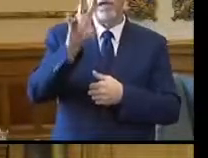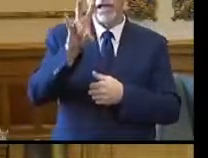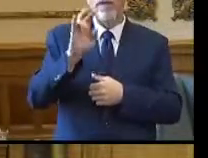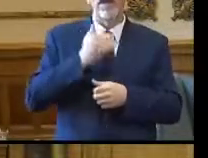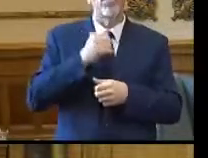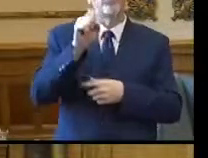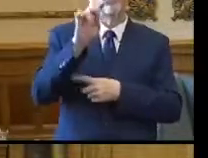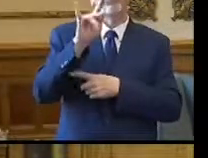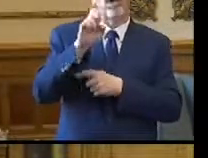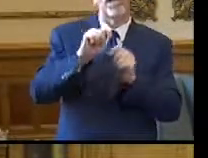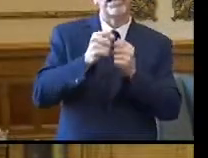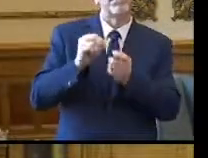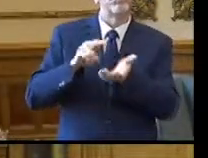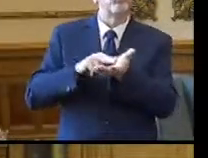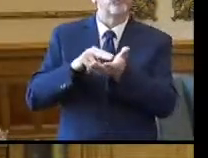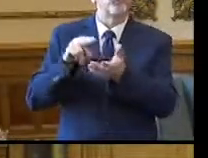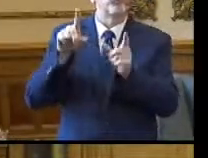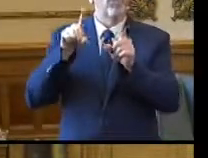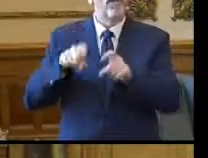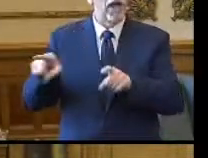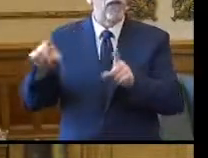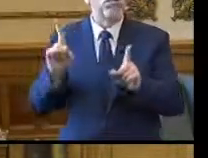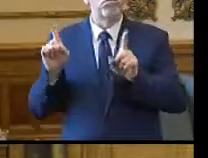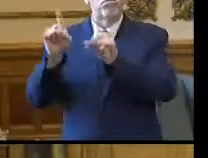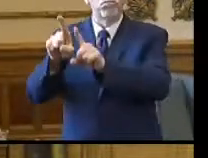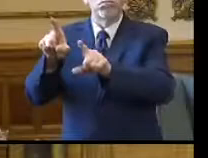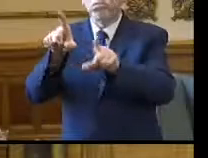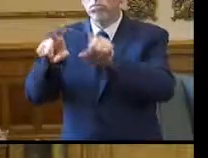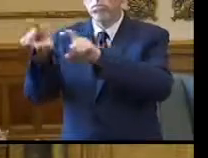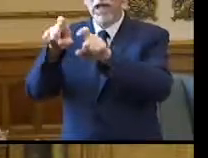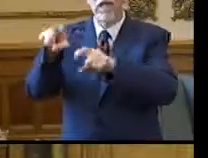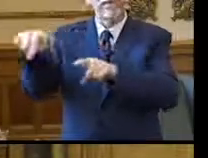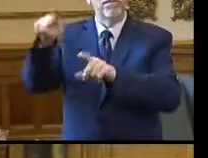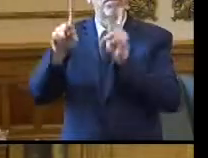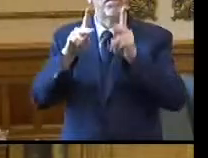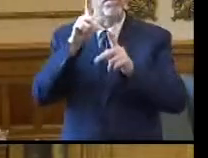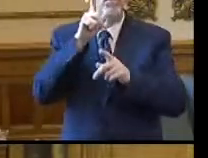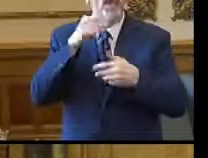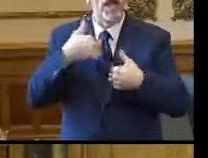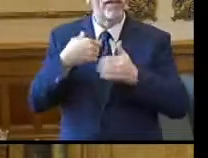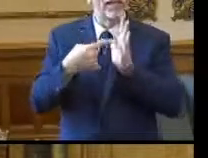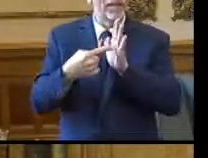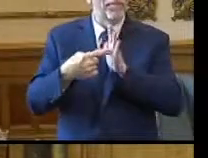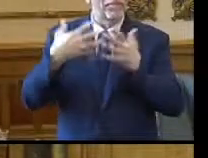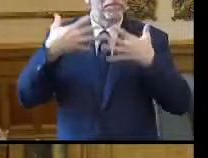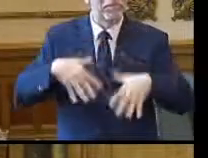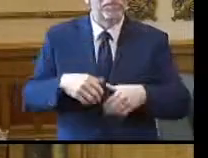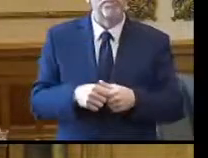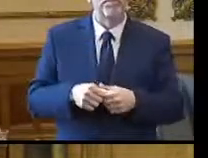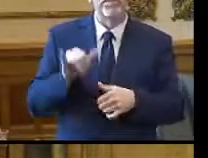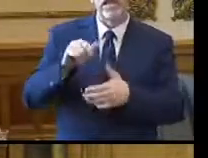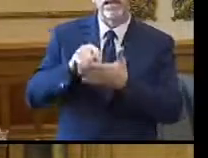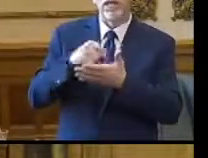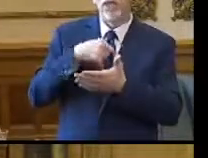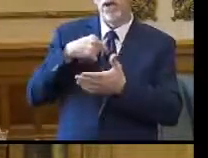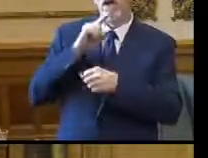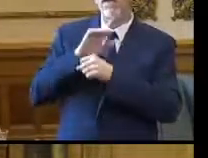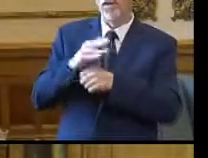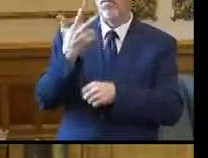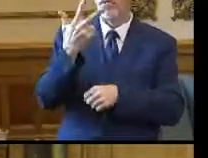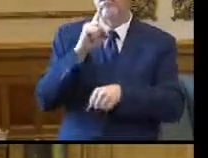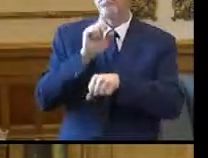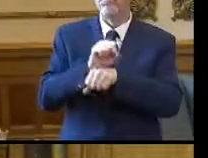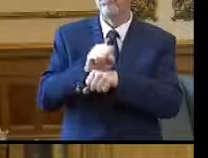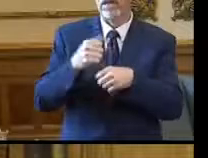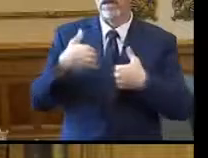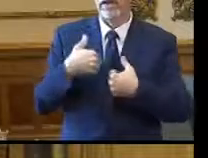strike team and a nurse surveyor visited the facility and tested symptomatic individuals. At that time, we confirmed 3 positive